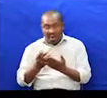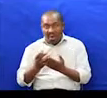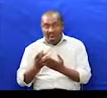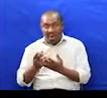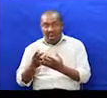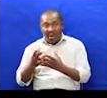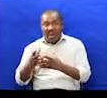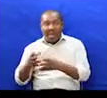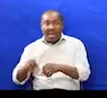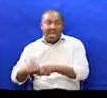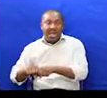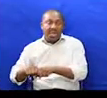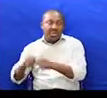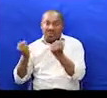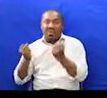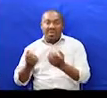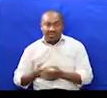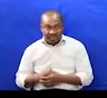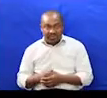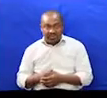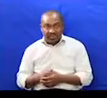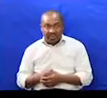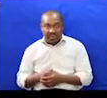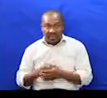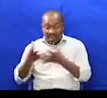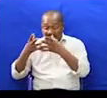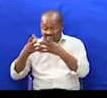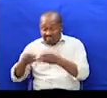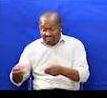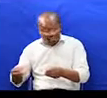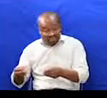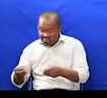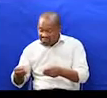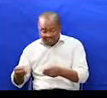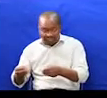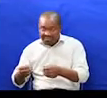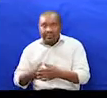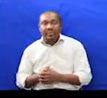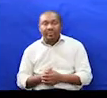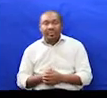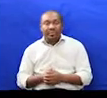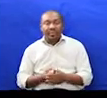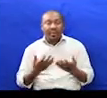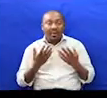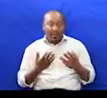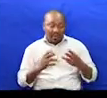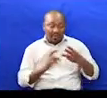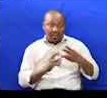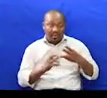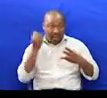Can neither be created nor destroyed. Another idea of Dalton, my